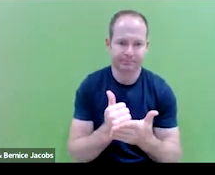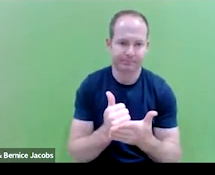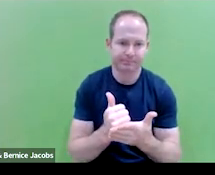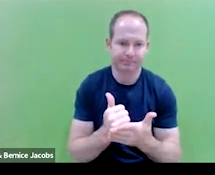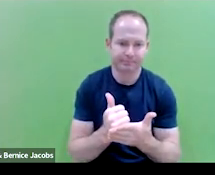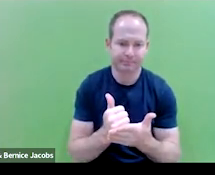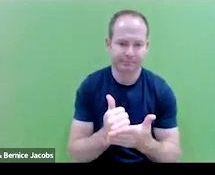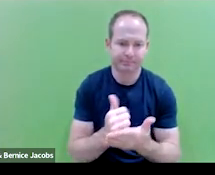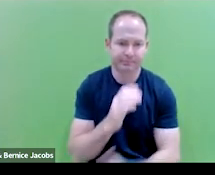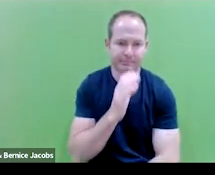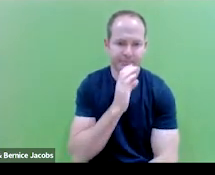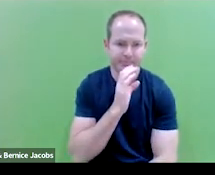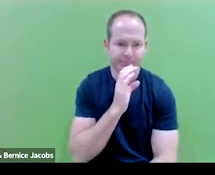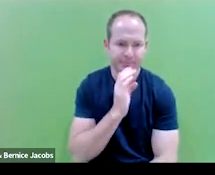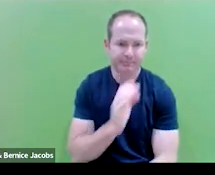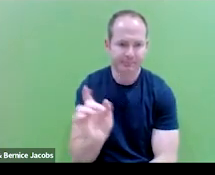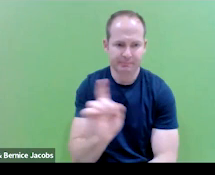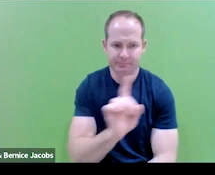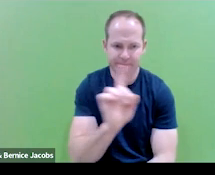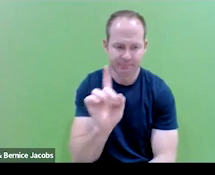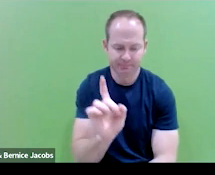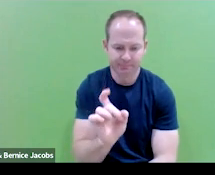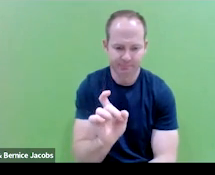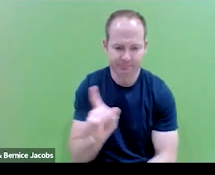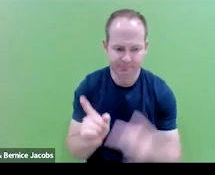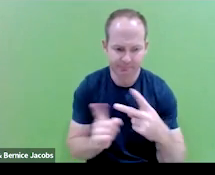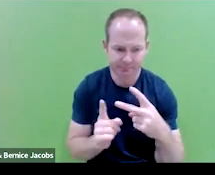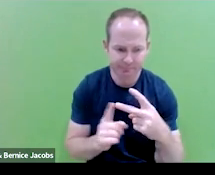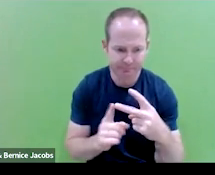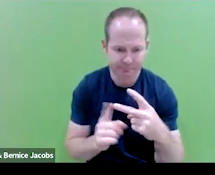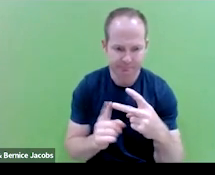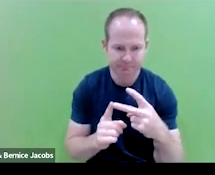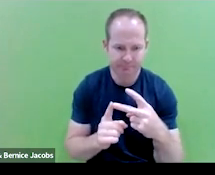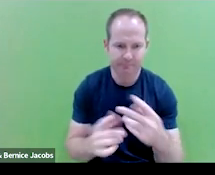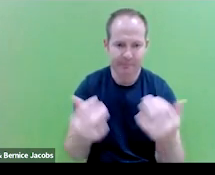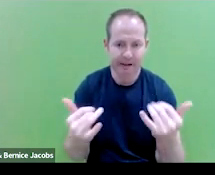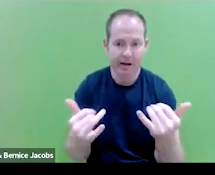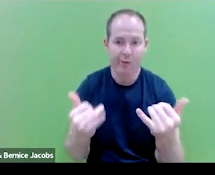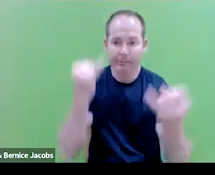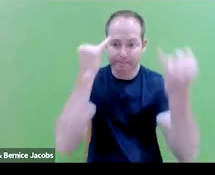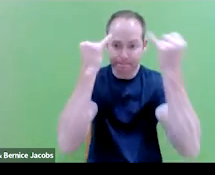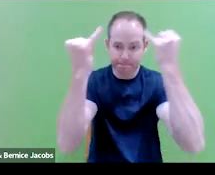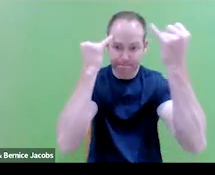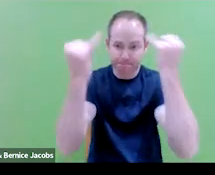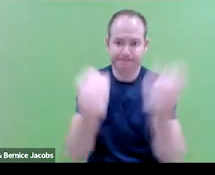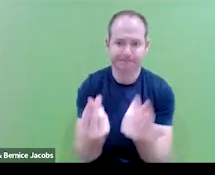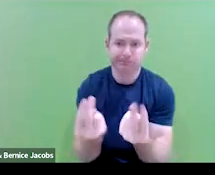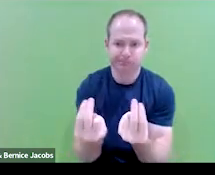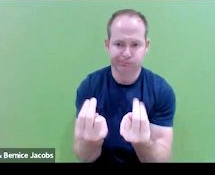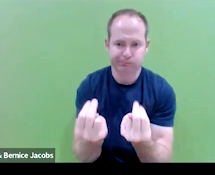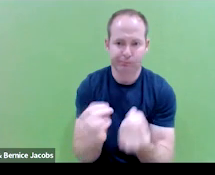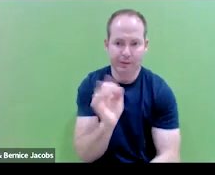So your second part of your question was around innovation. If we